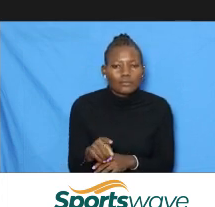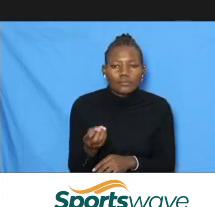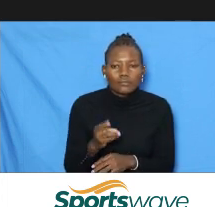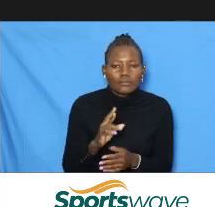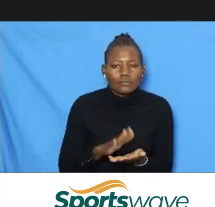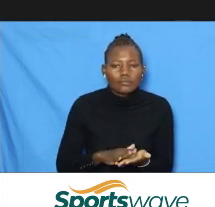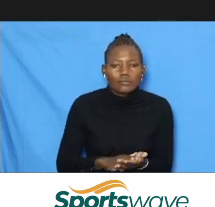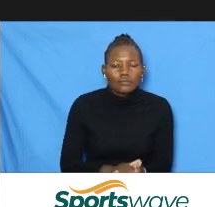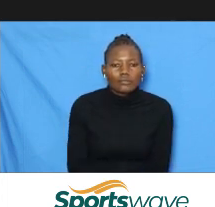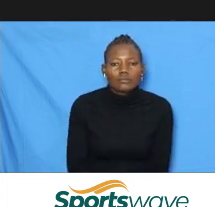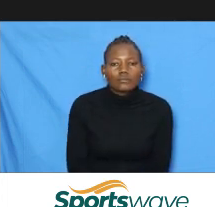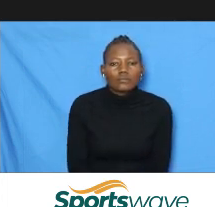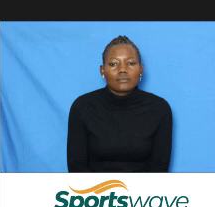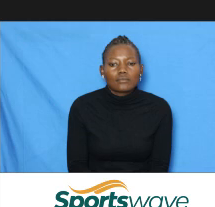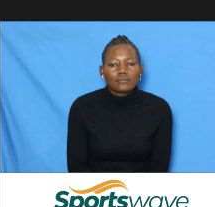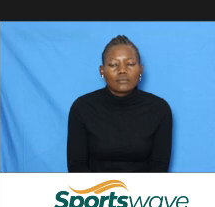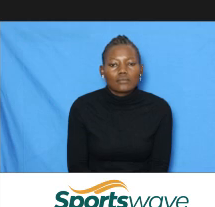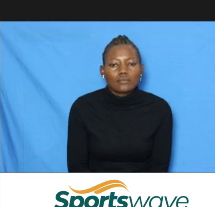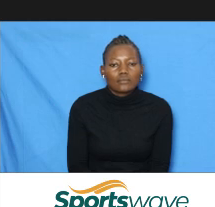or a comment?